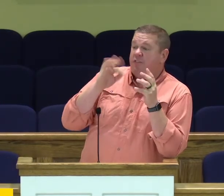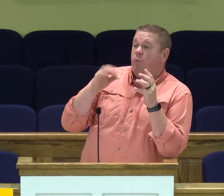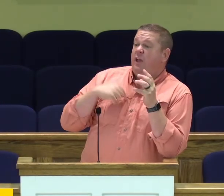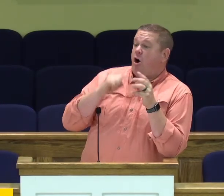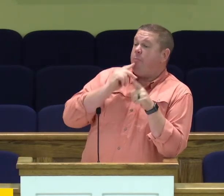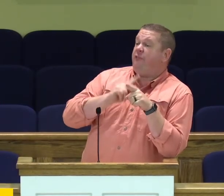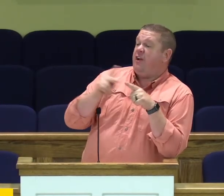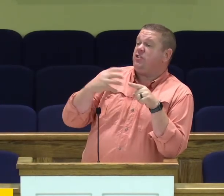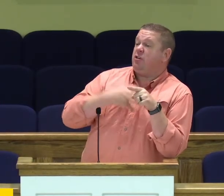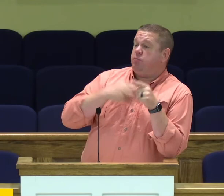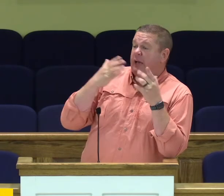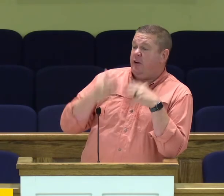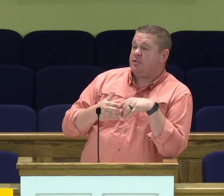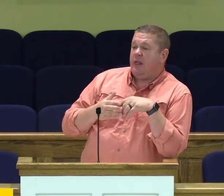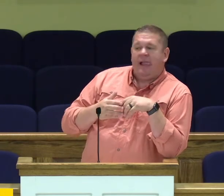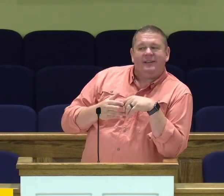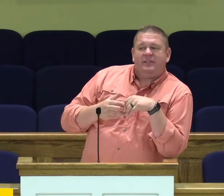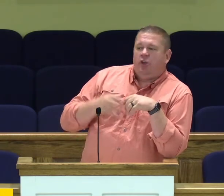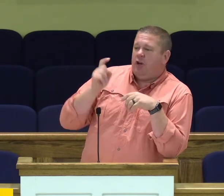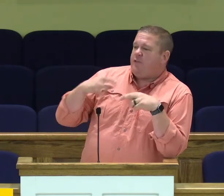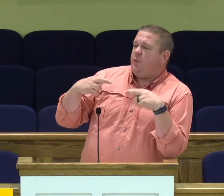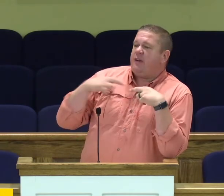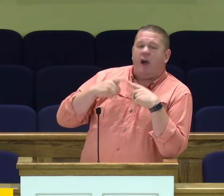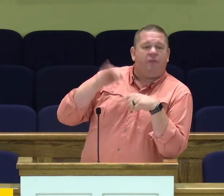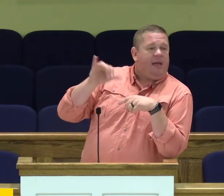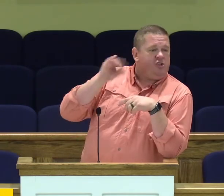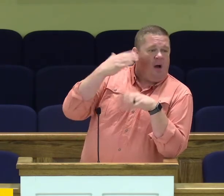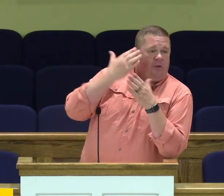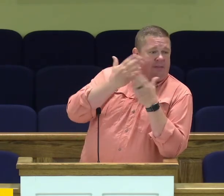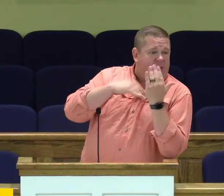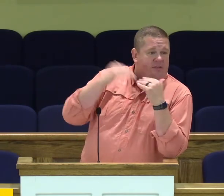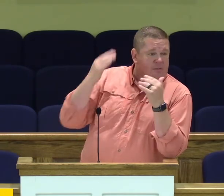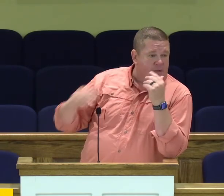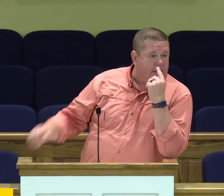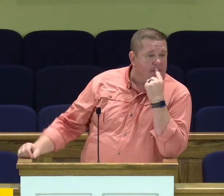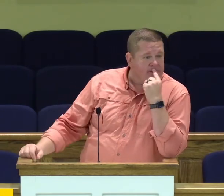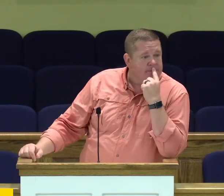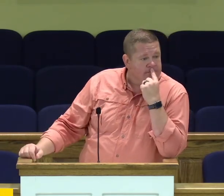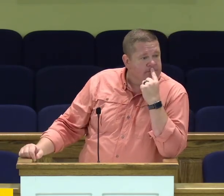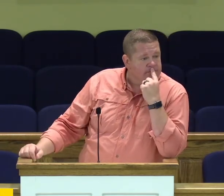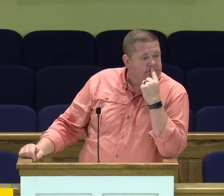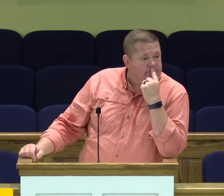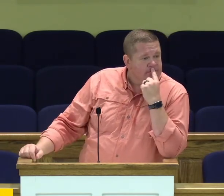Because if we are professional complainers, you're going to have to retire from that job when you get to heaven someday.